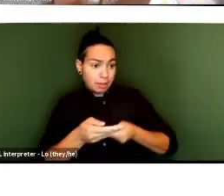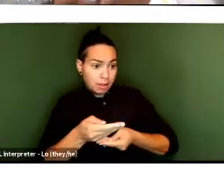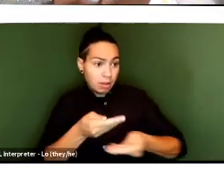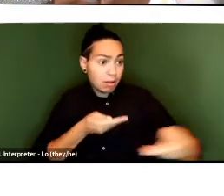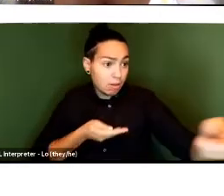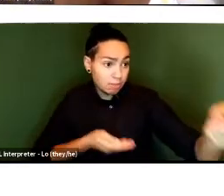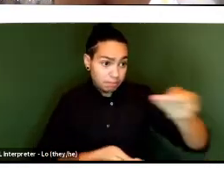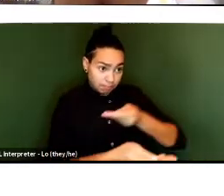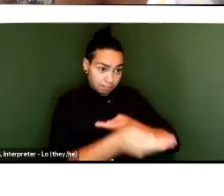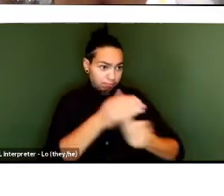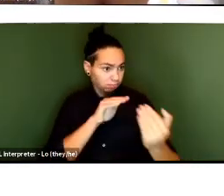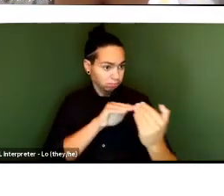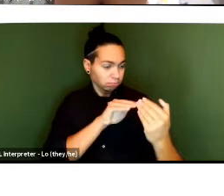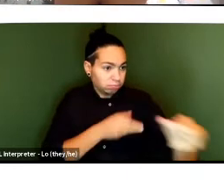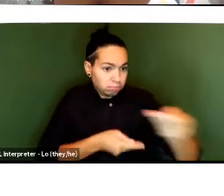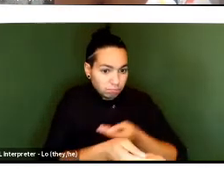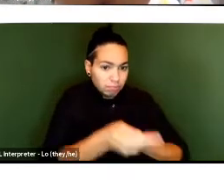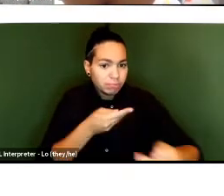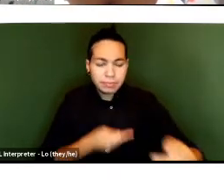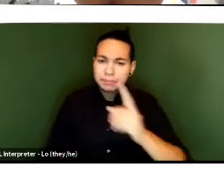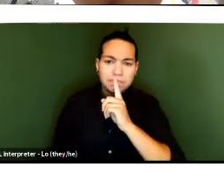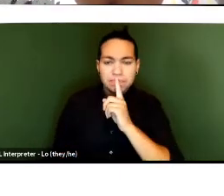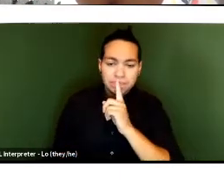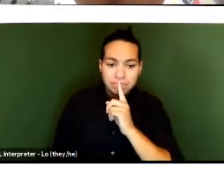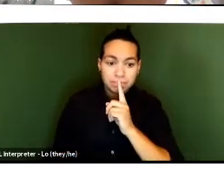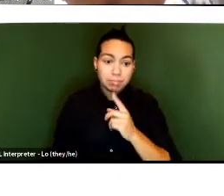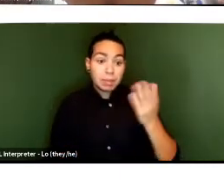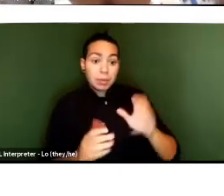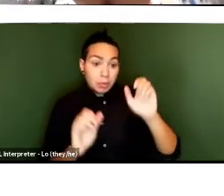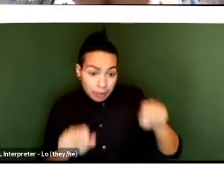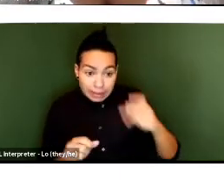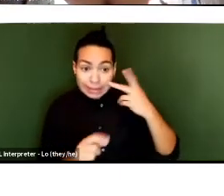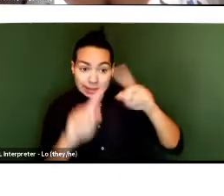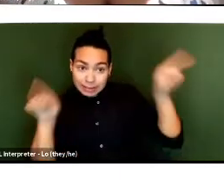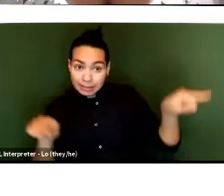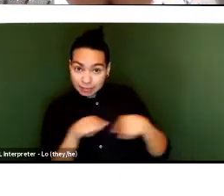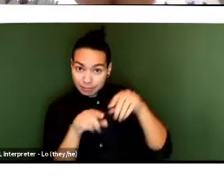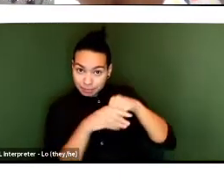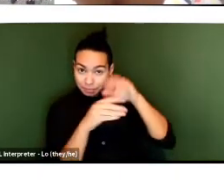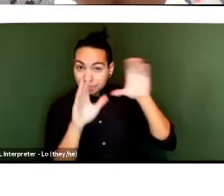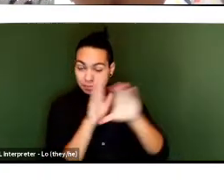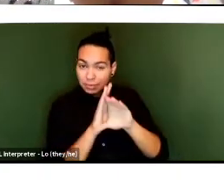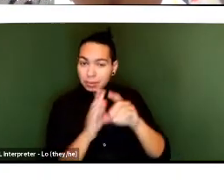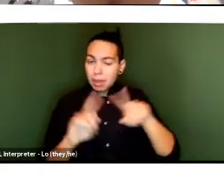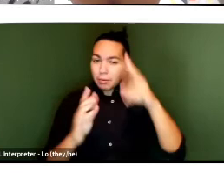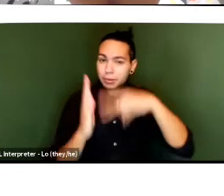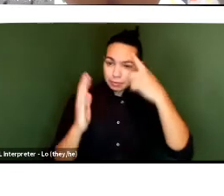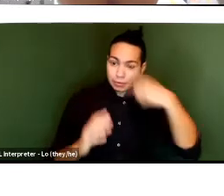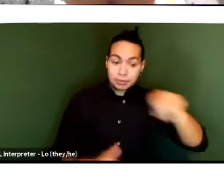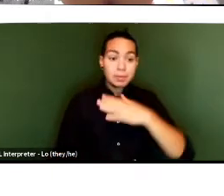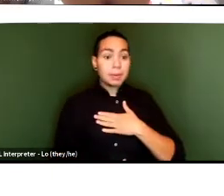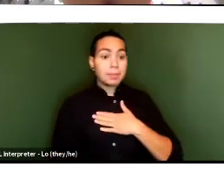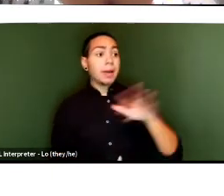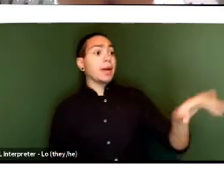this image has a sign. I'm not sure if you all can read it, so I'll read it out loud. It says, "My fellow Asian